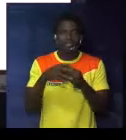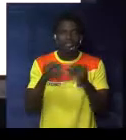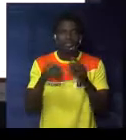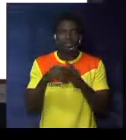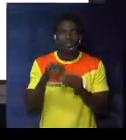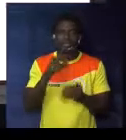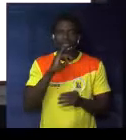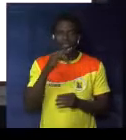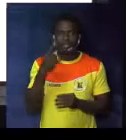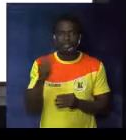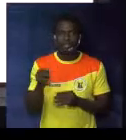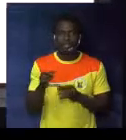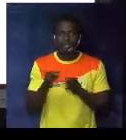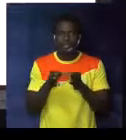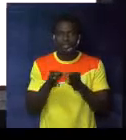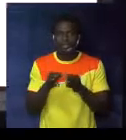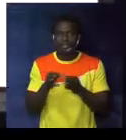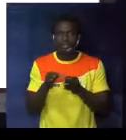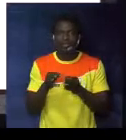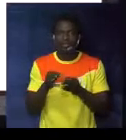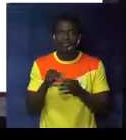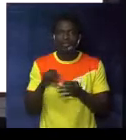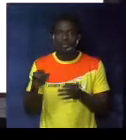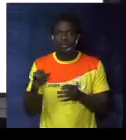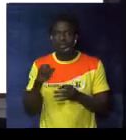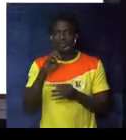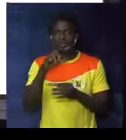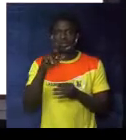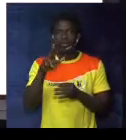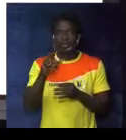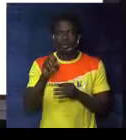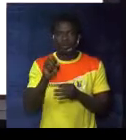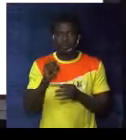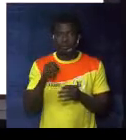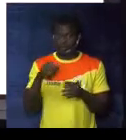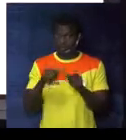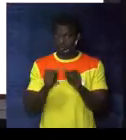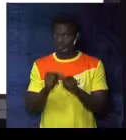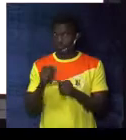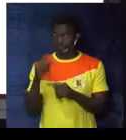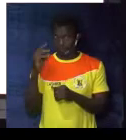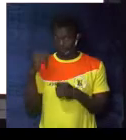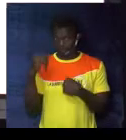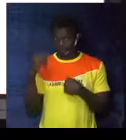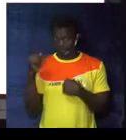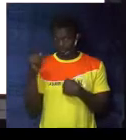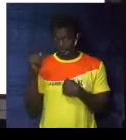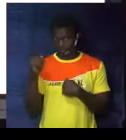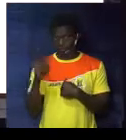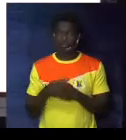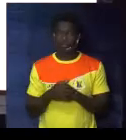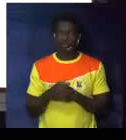the defining clause. I think you're following me.